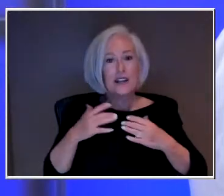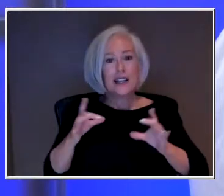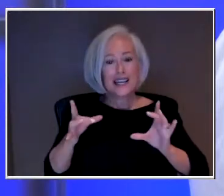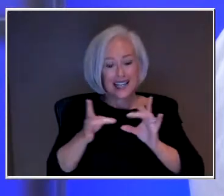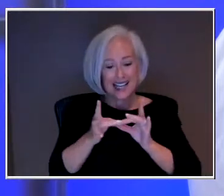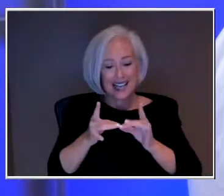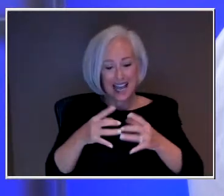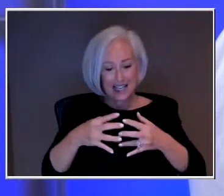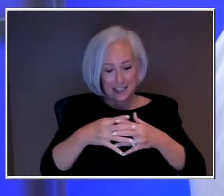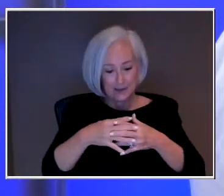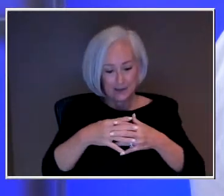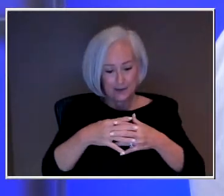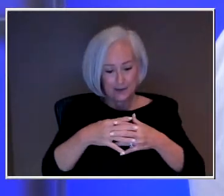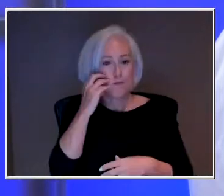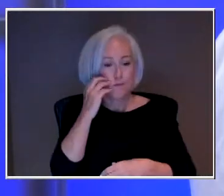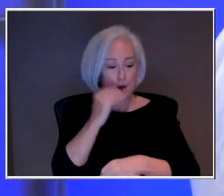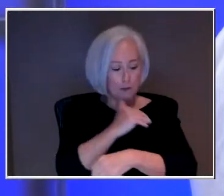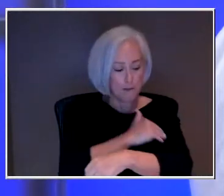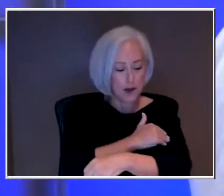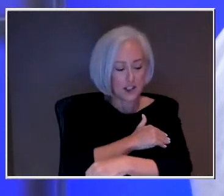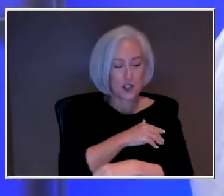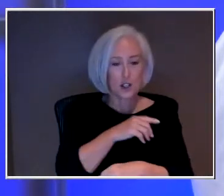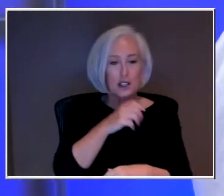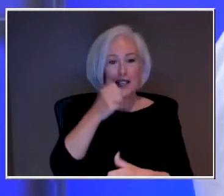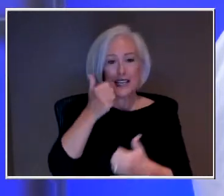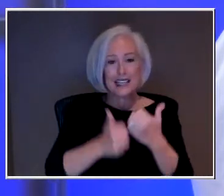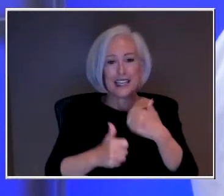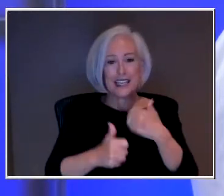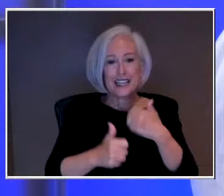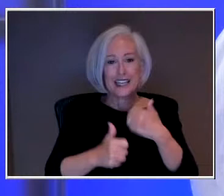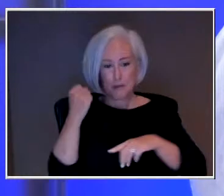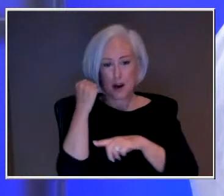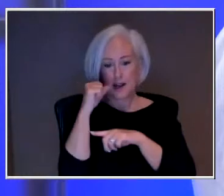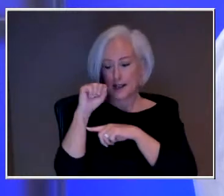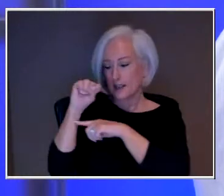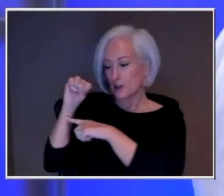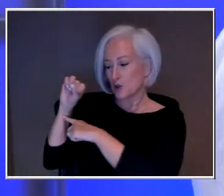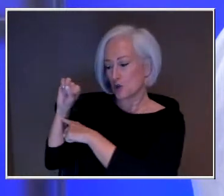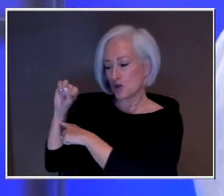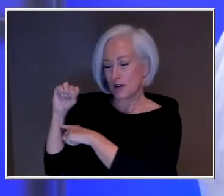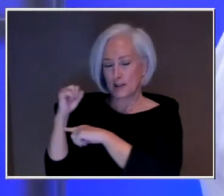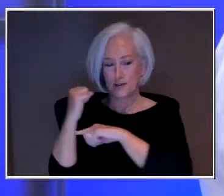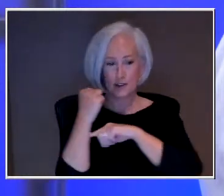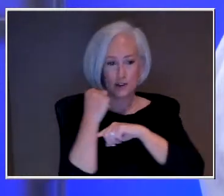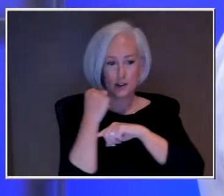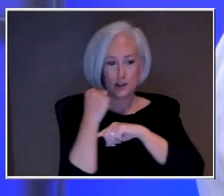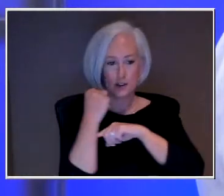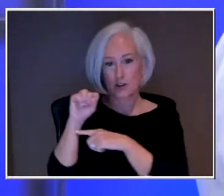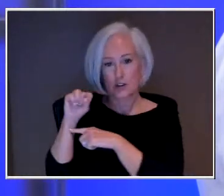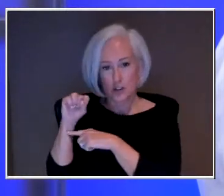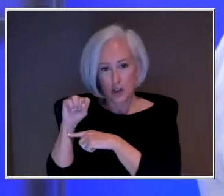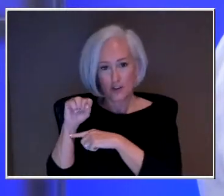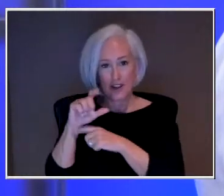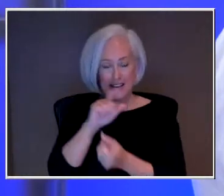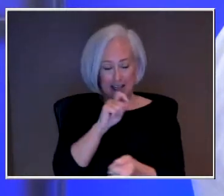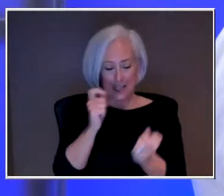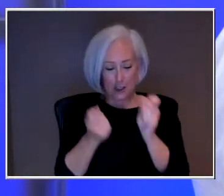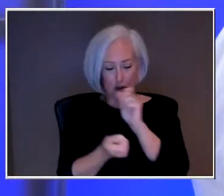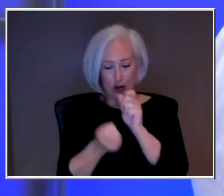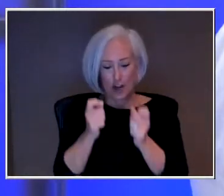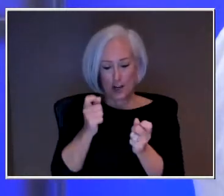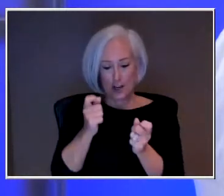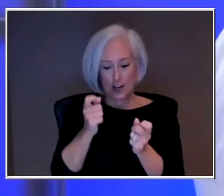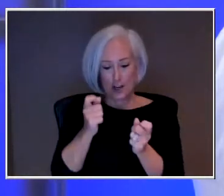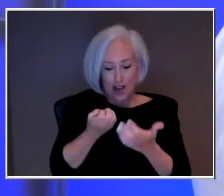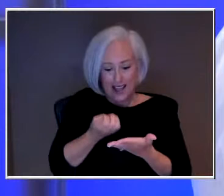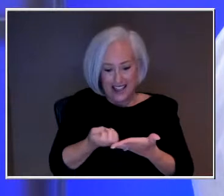And when you change your positions, the physics of everything changes the contact of the device with your nerve tissue. And so